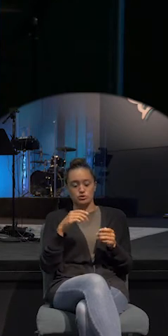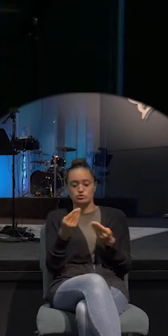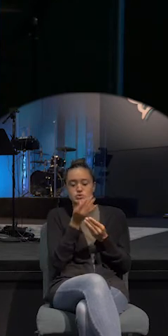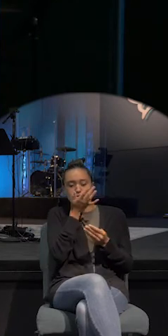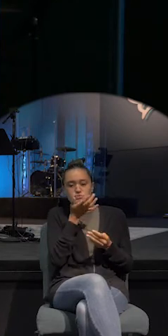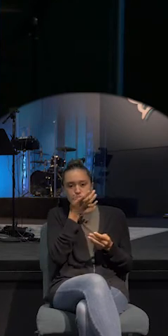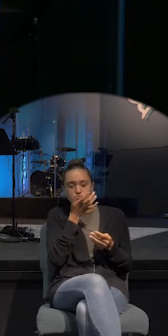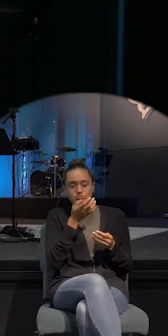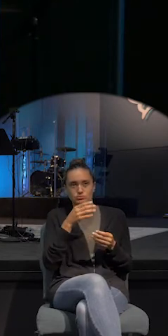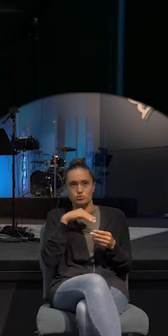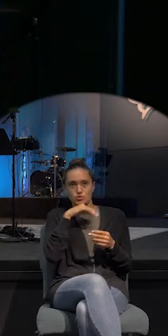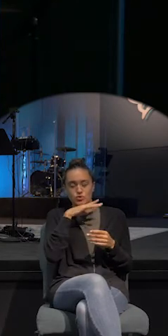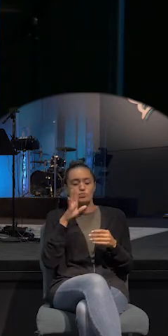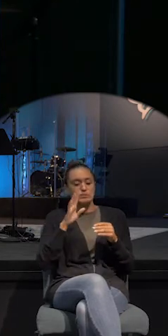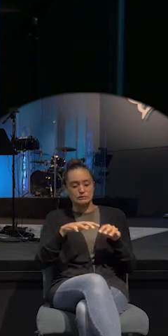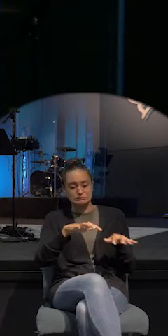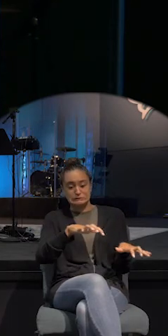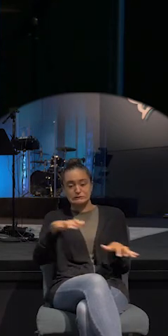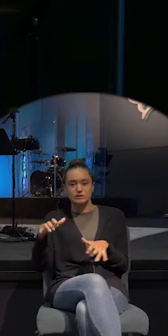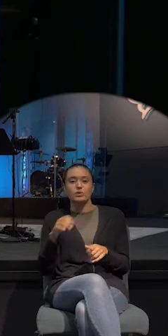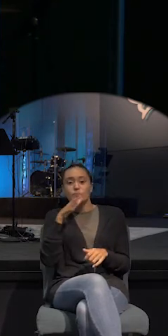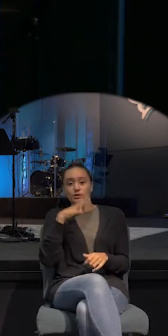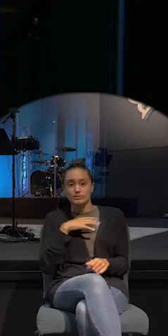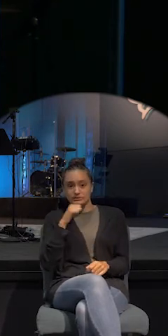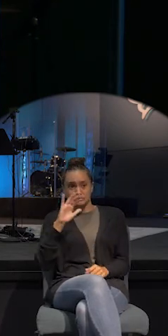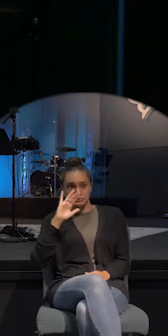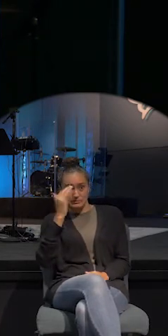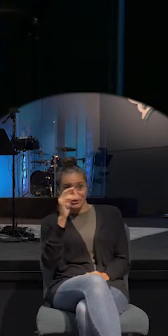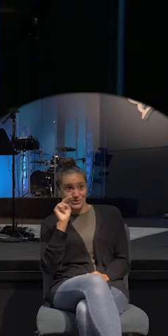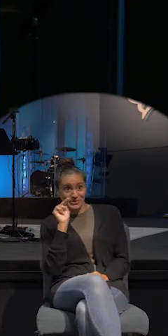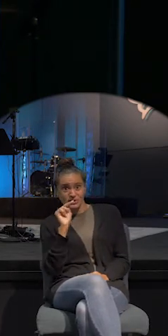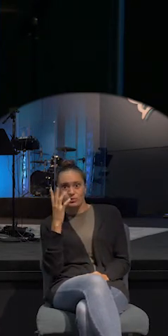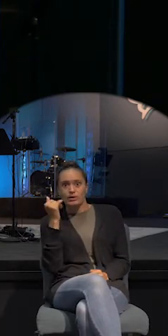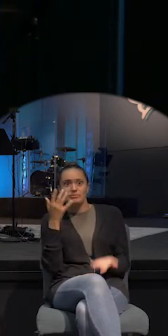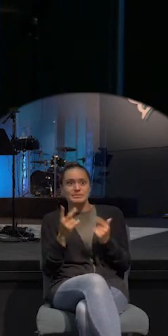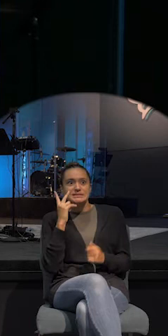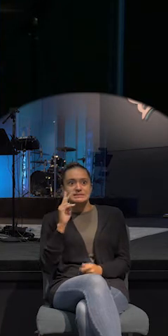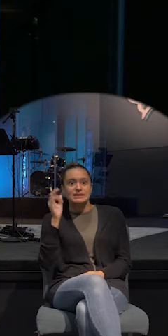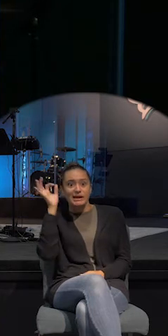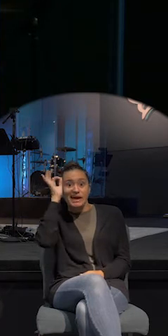look into mirrors in the event that they might see a gray hair and pluck it out.